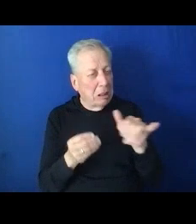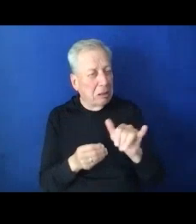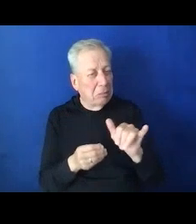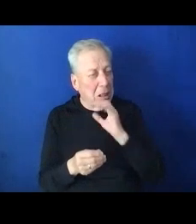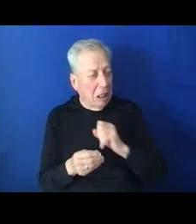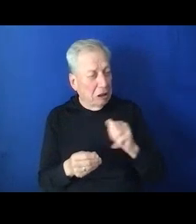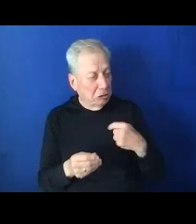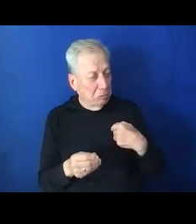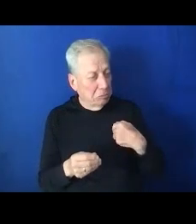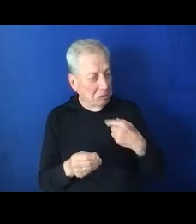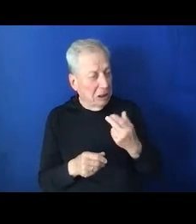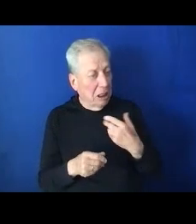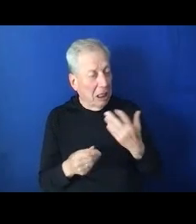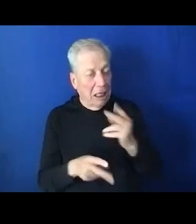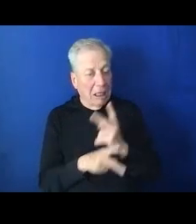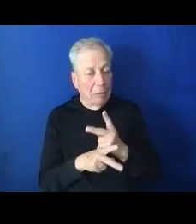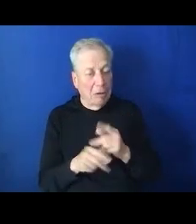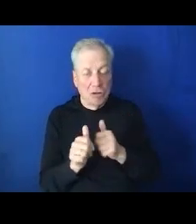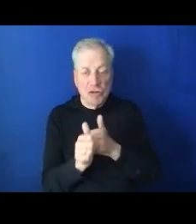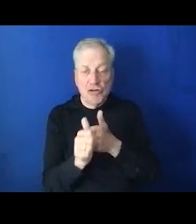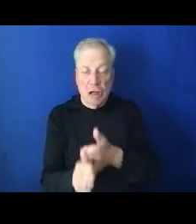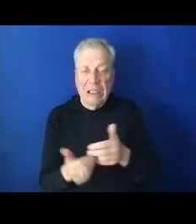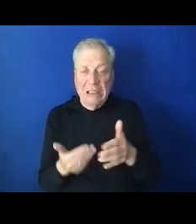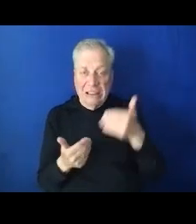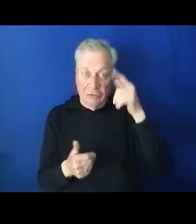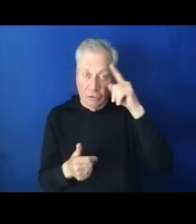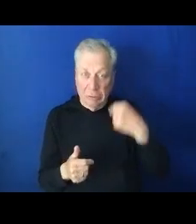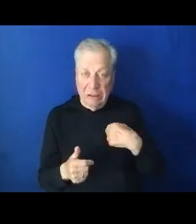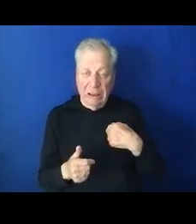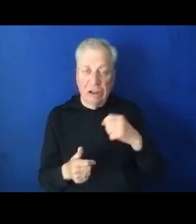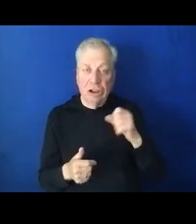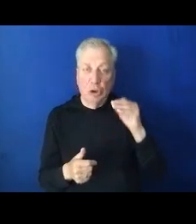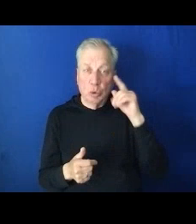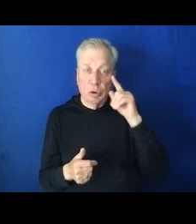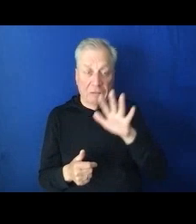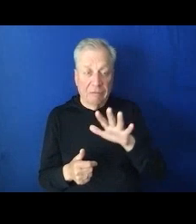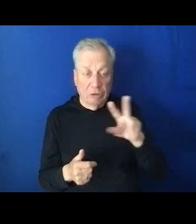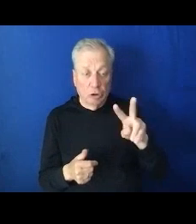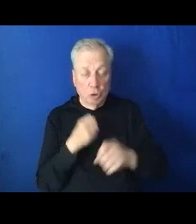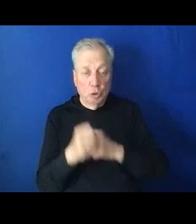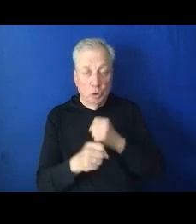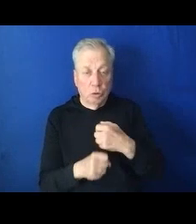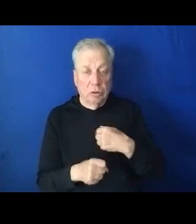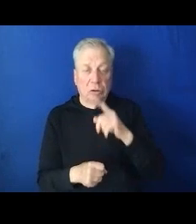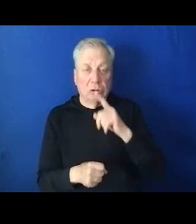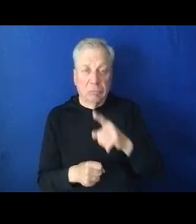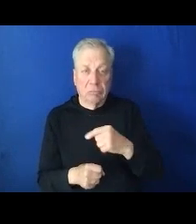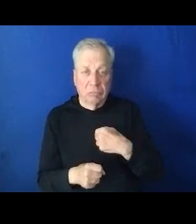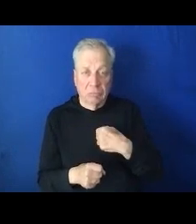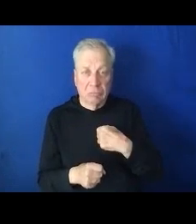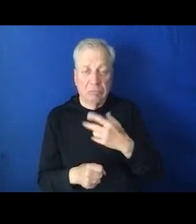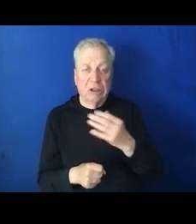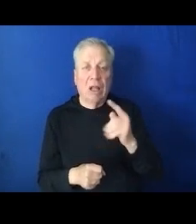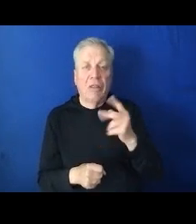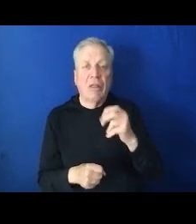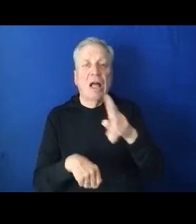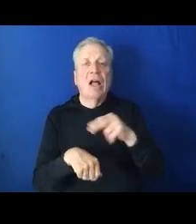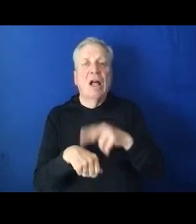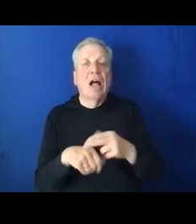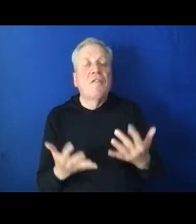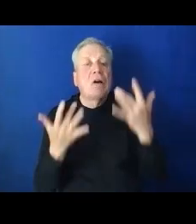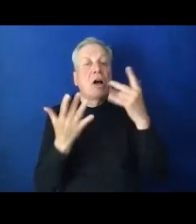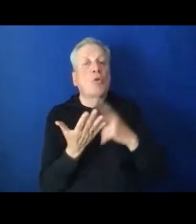so it's easy to keep track of for me. So for 52 years, I've been a thing, and the natural fire program